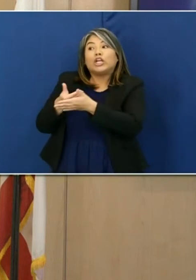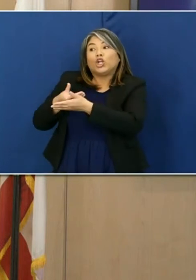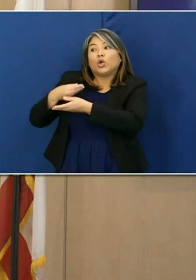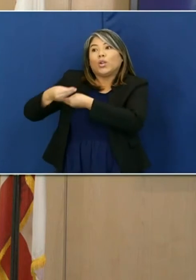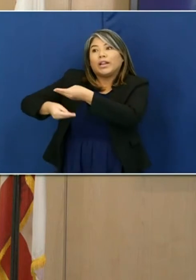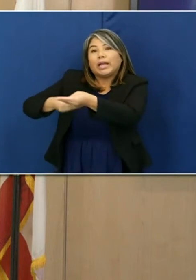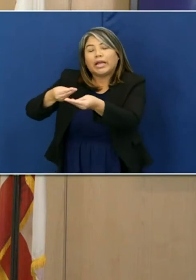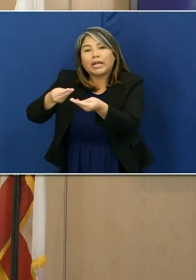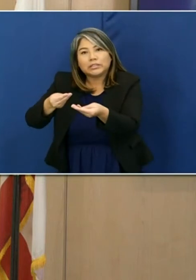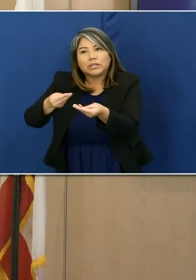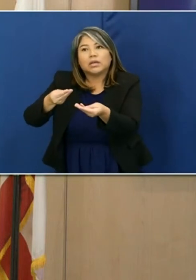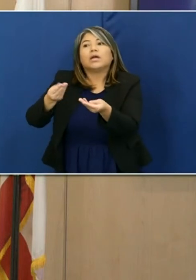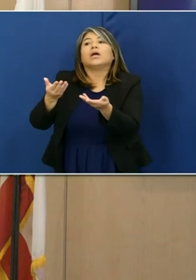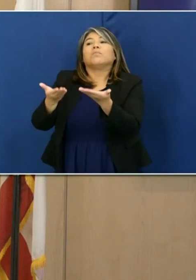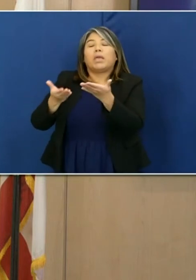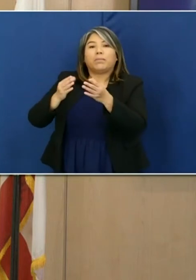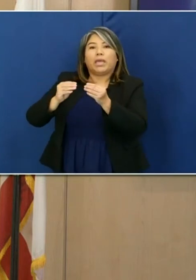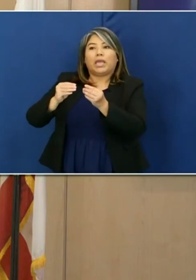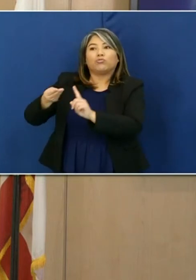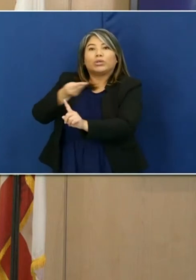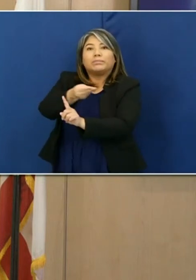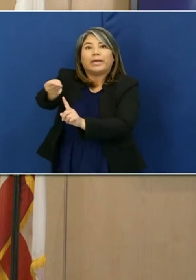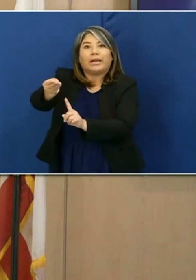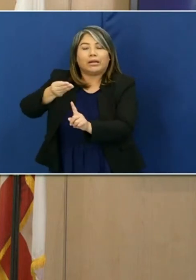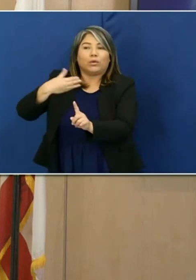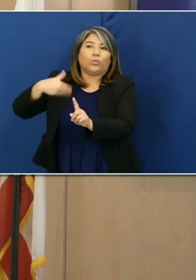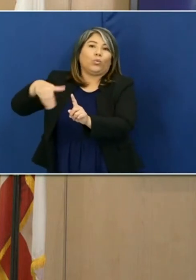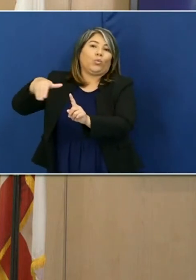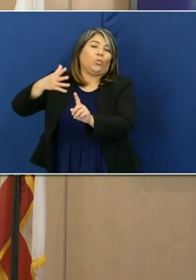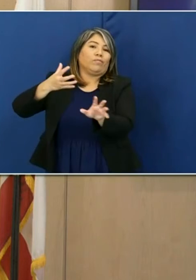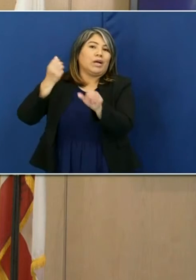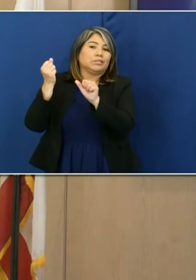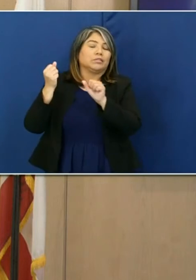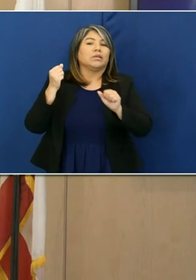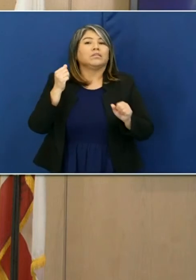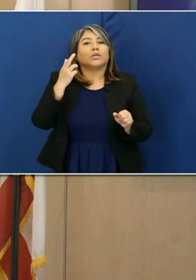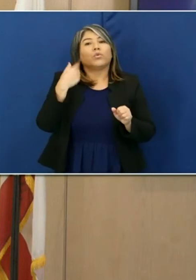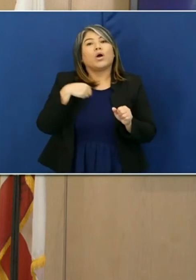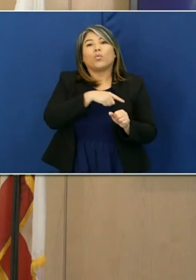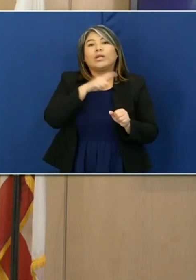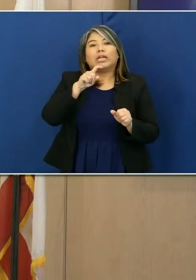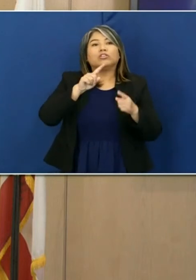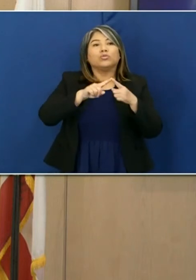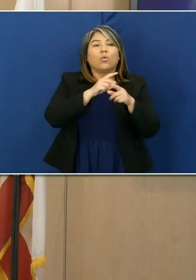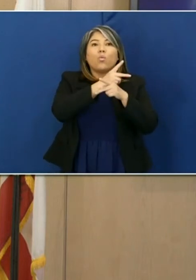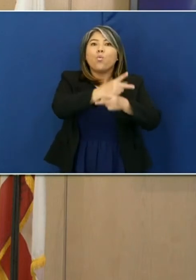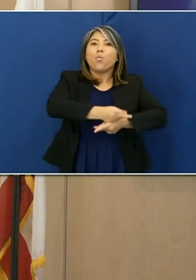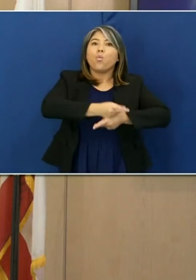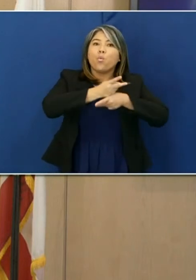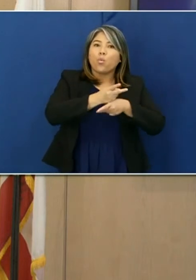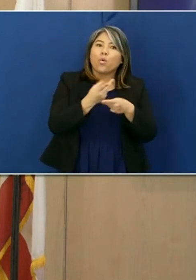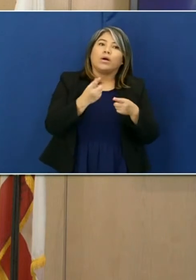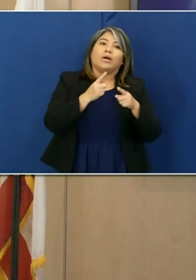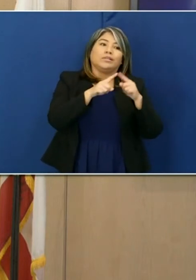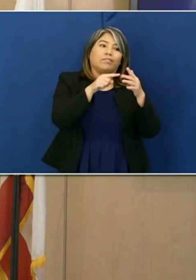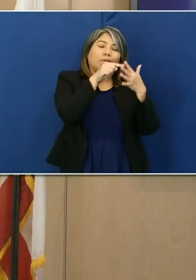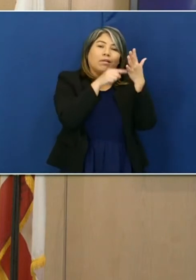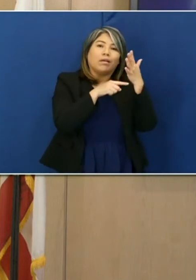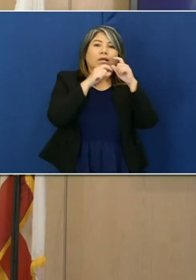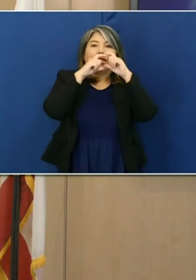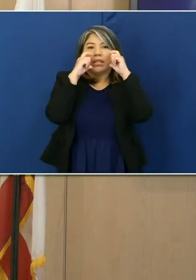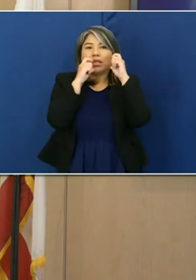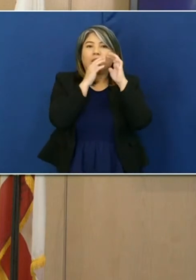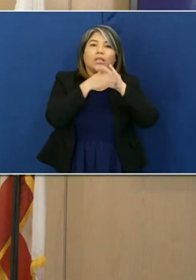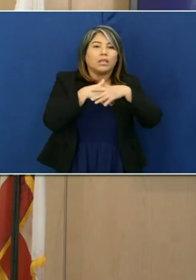here may be transmitting a little better. So that's why we really need to double down on these various different measures we can all do to stop the